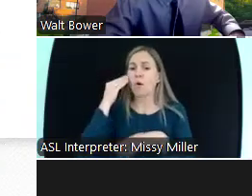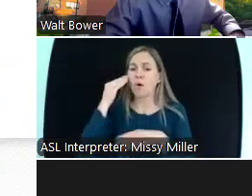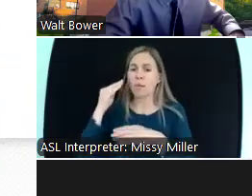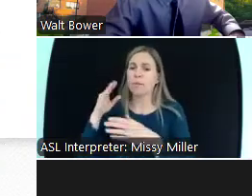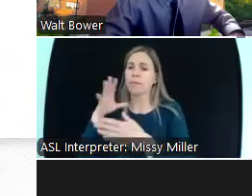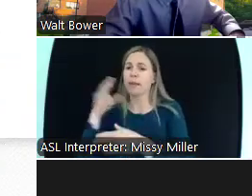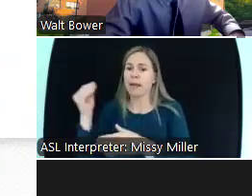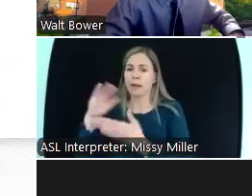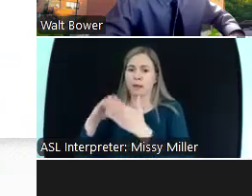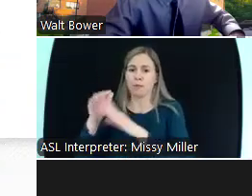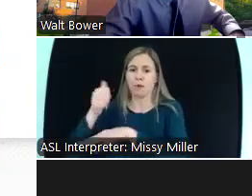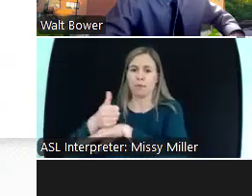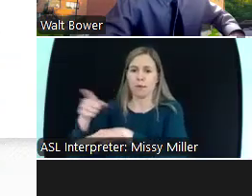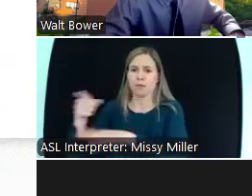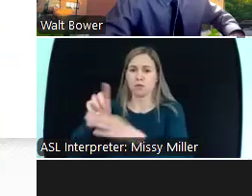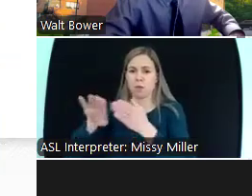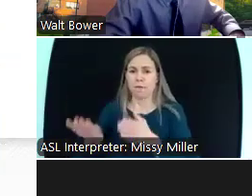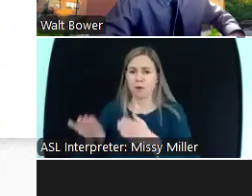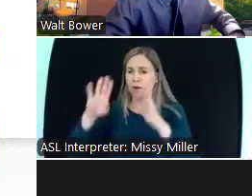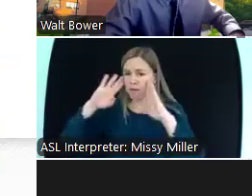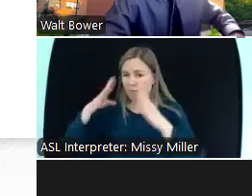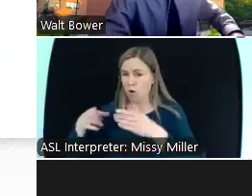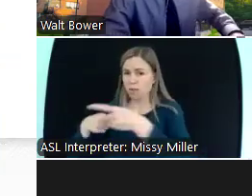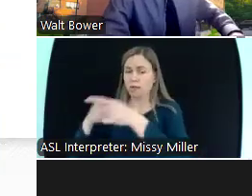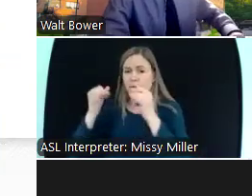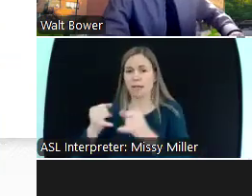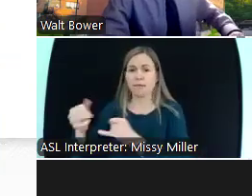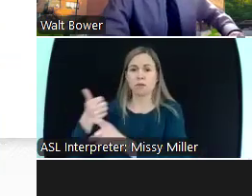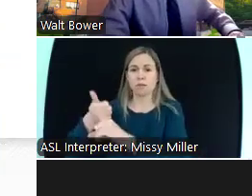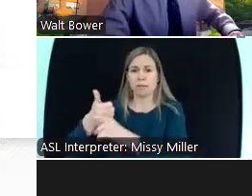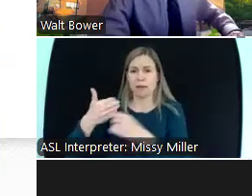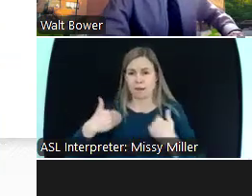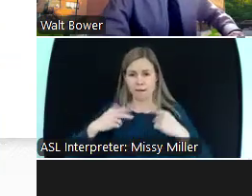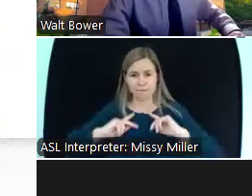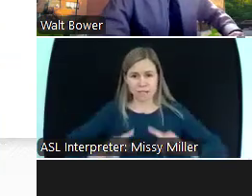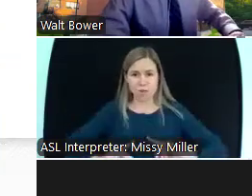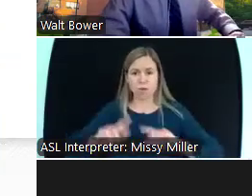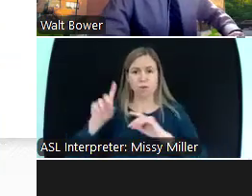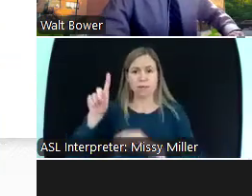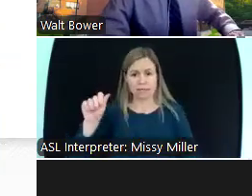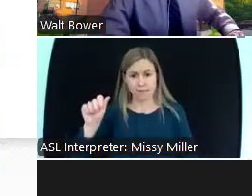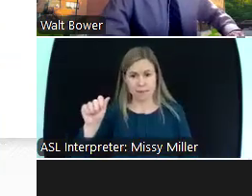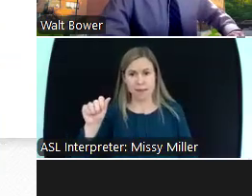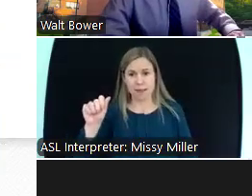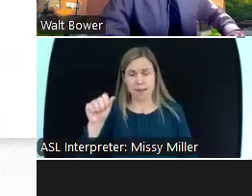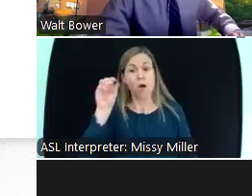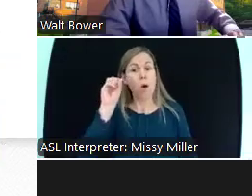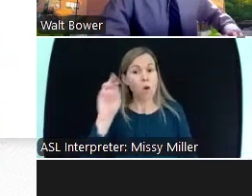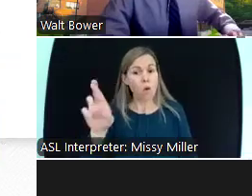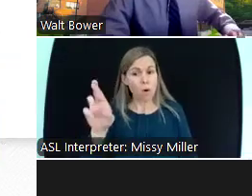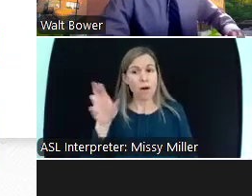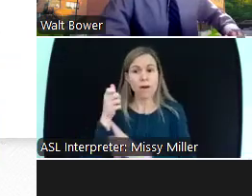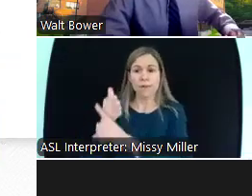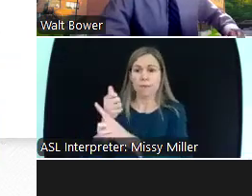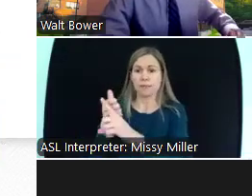itself is really directed toward those individuals who have physical disabilities or they are of